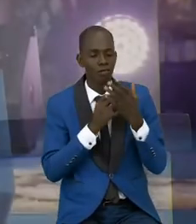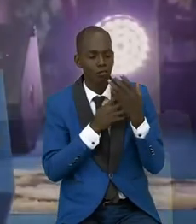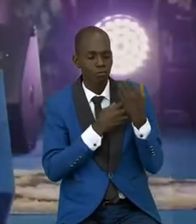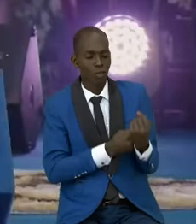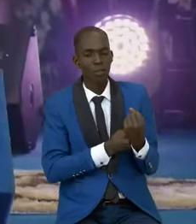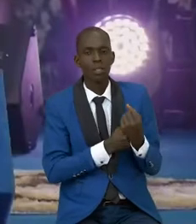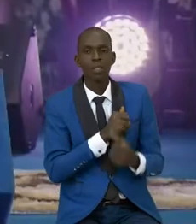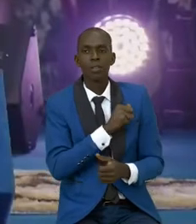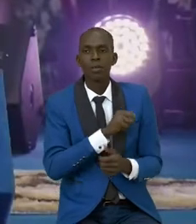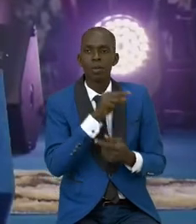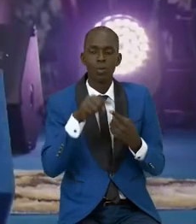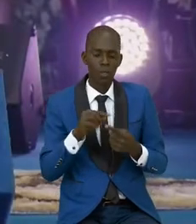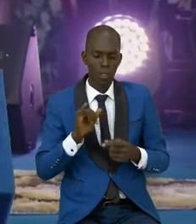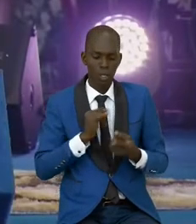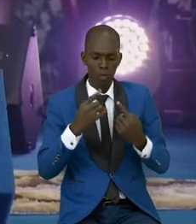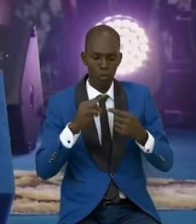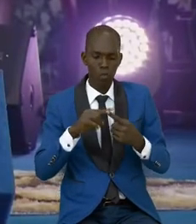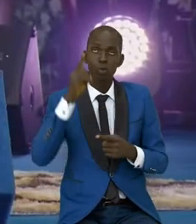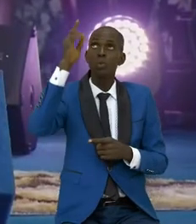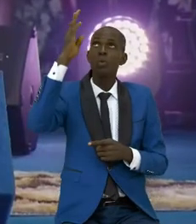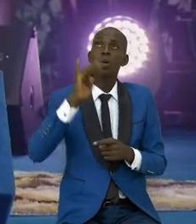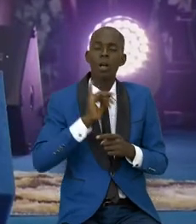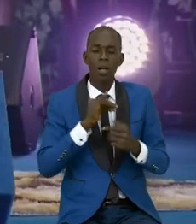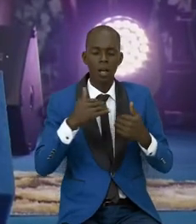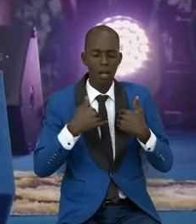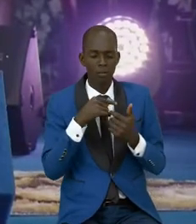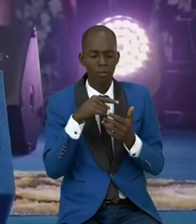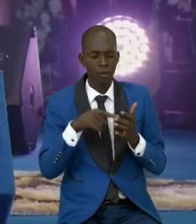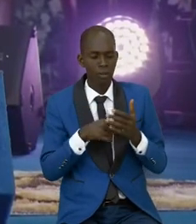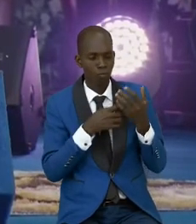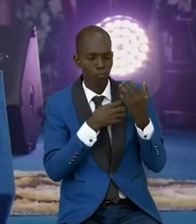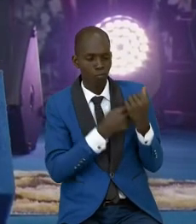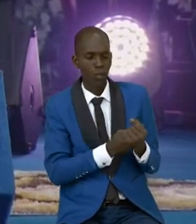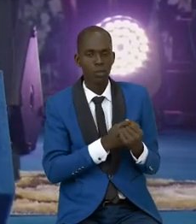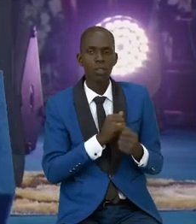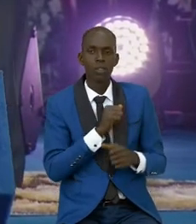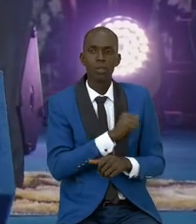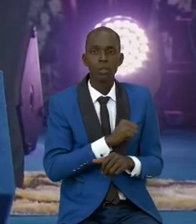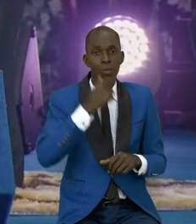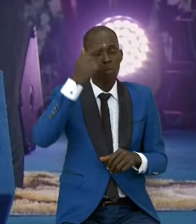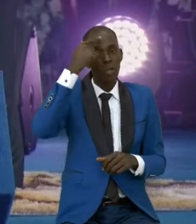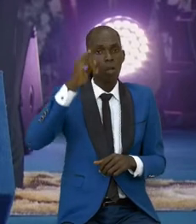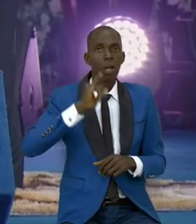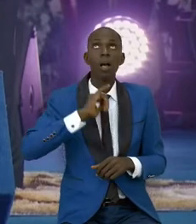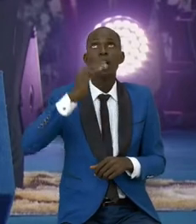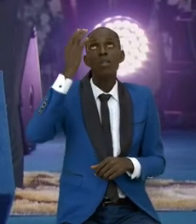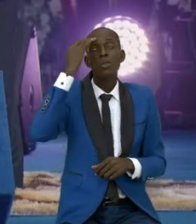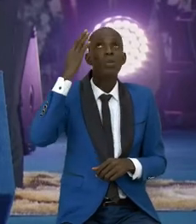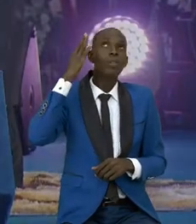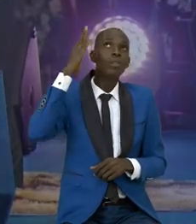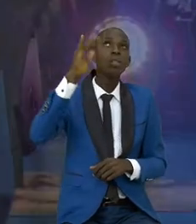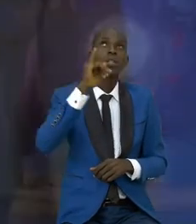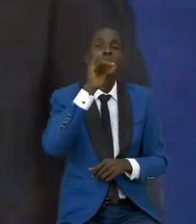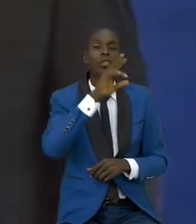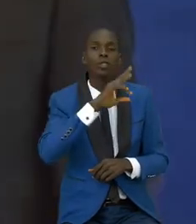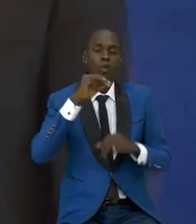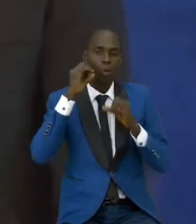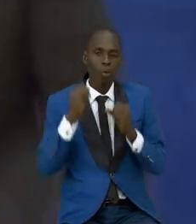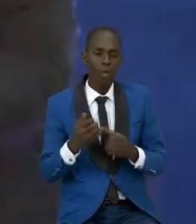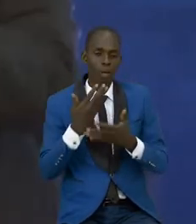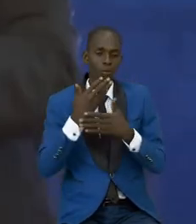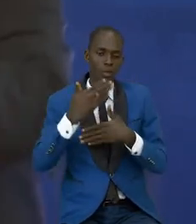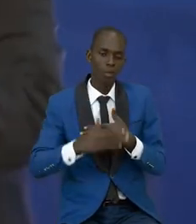I come to God, I have a confident attitude because I know there is no power beyond the